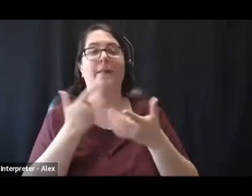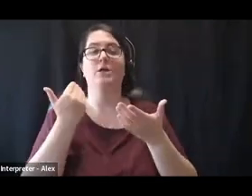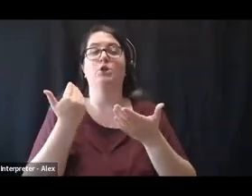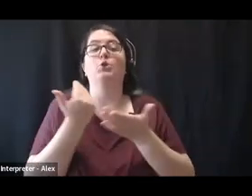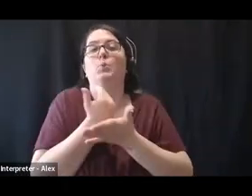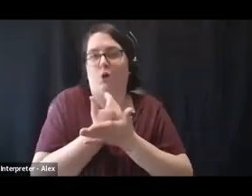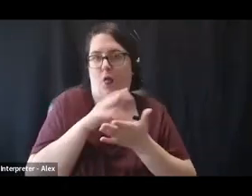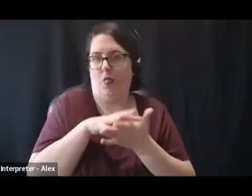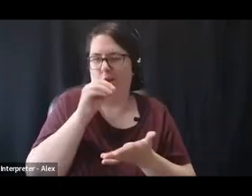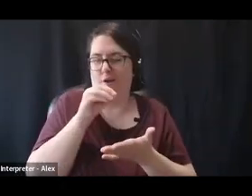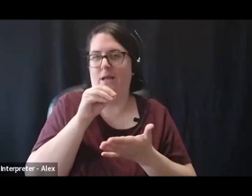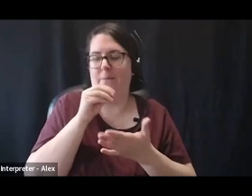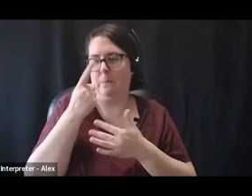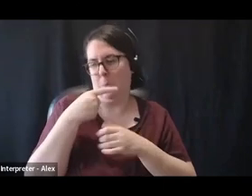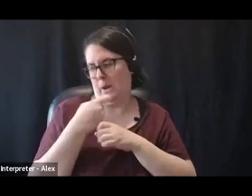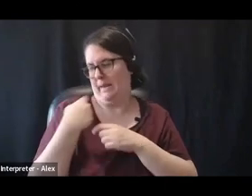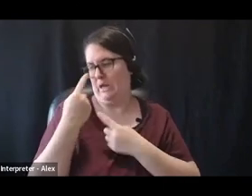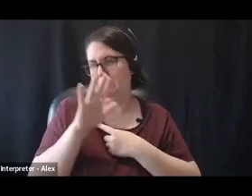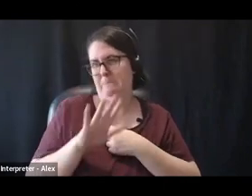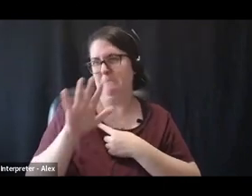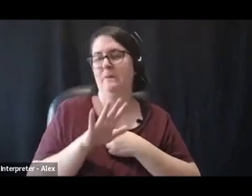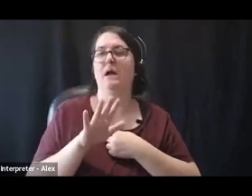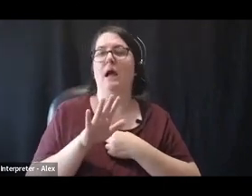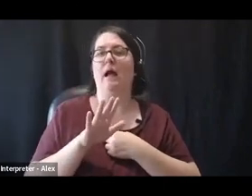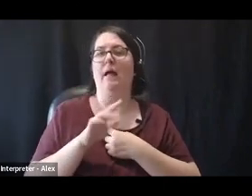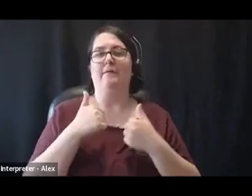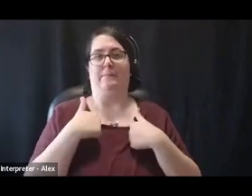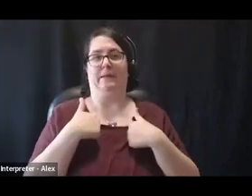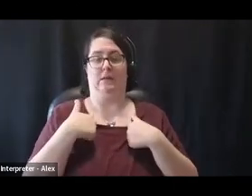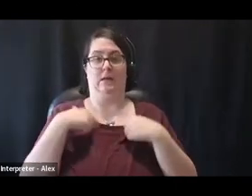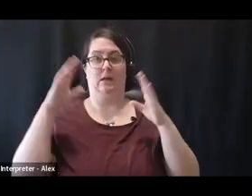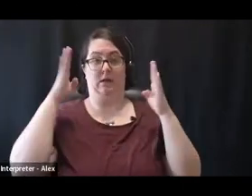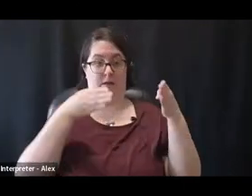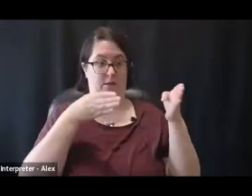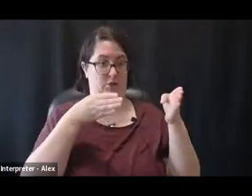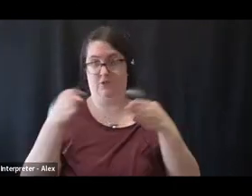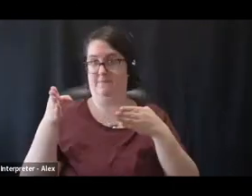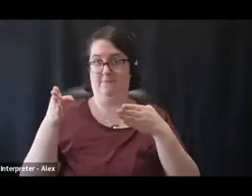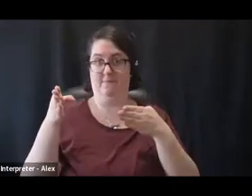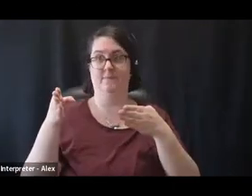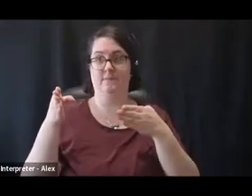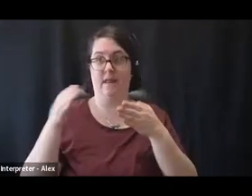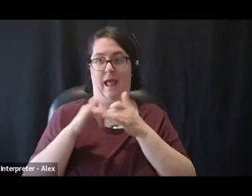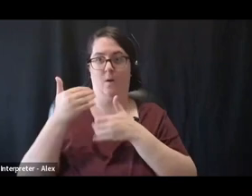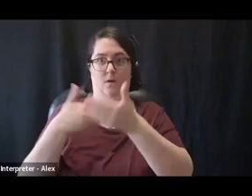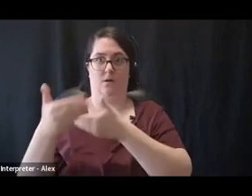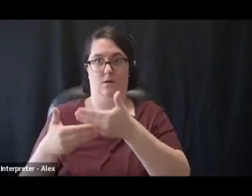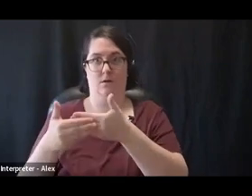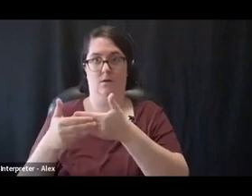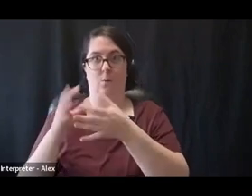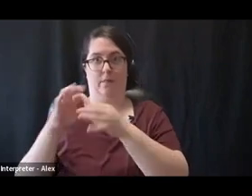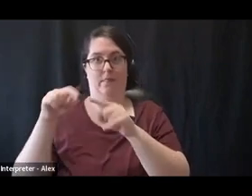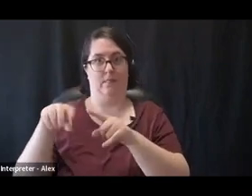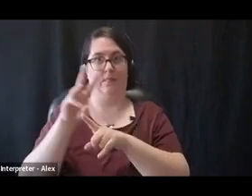learning we have in the past year or so, which really has made me shift in how we're working with